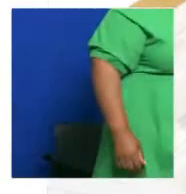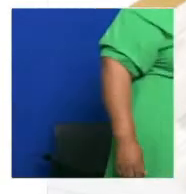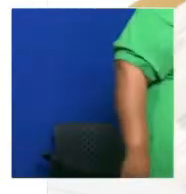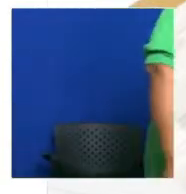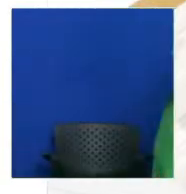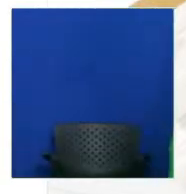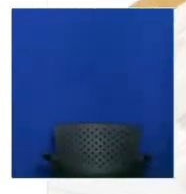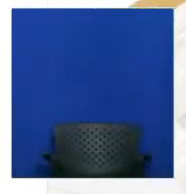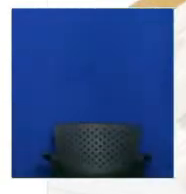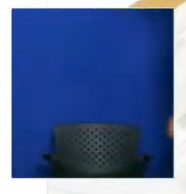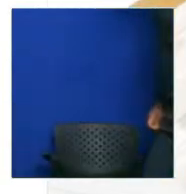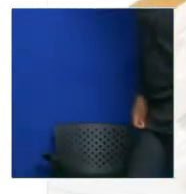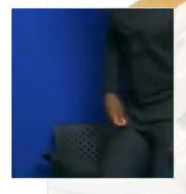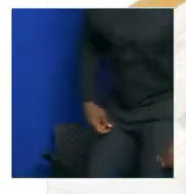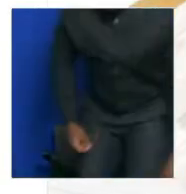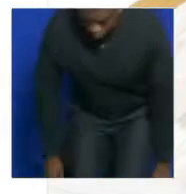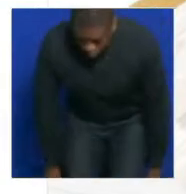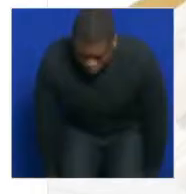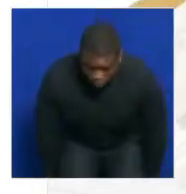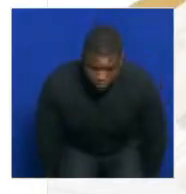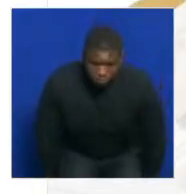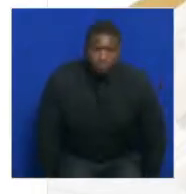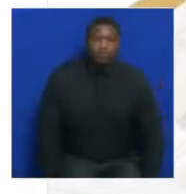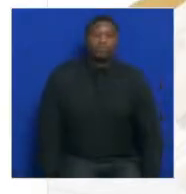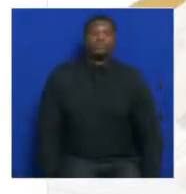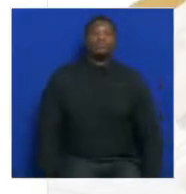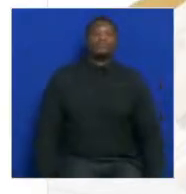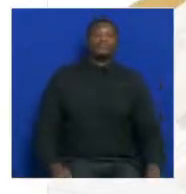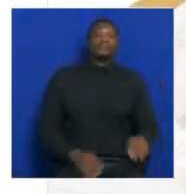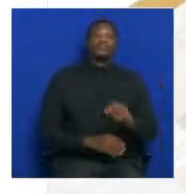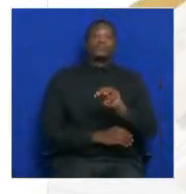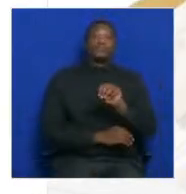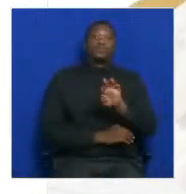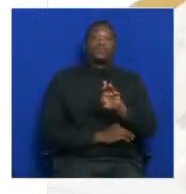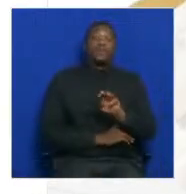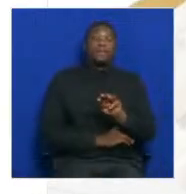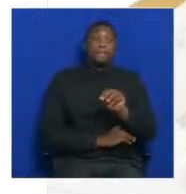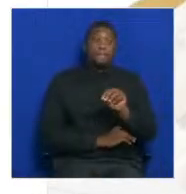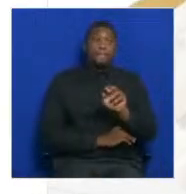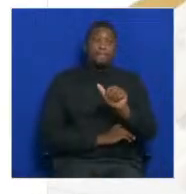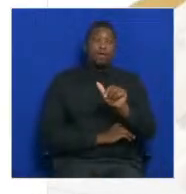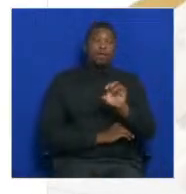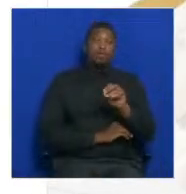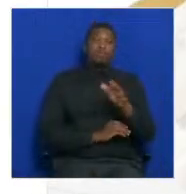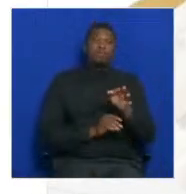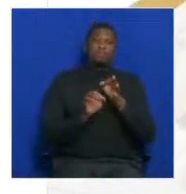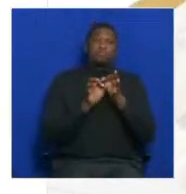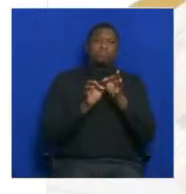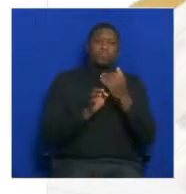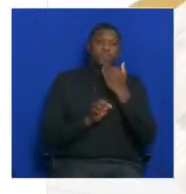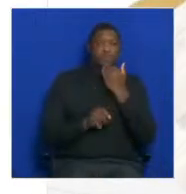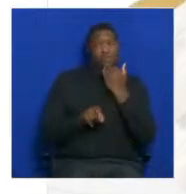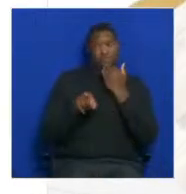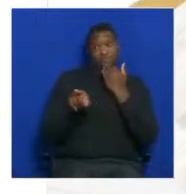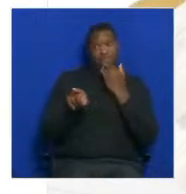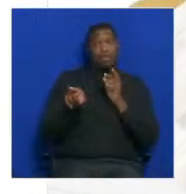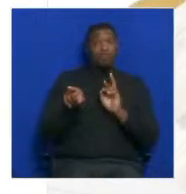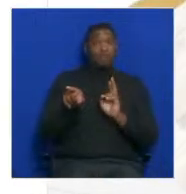Mr. Mbalo expressed that Mr. Rapesu would have leaked the information.